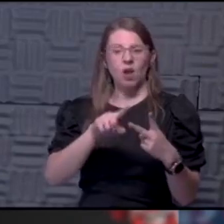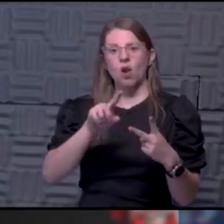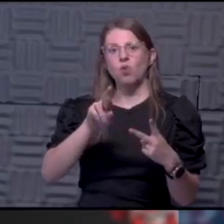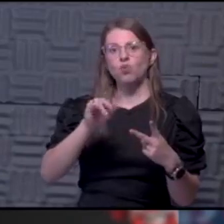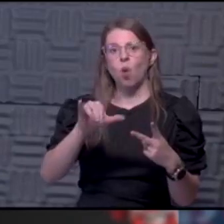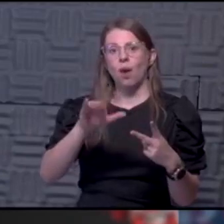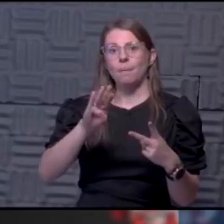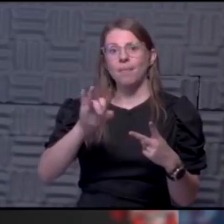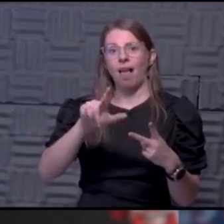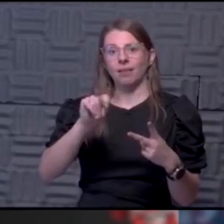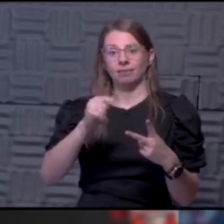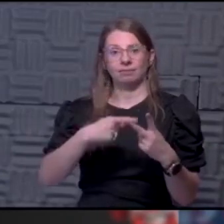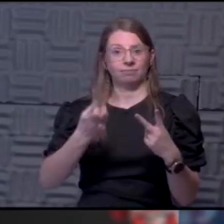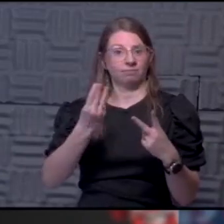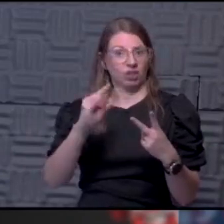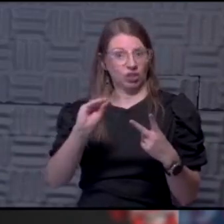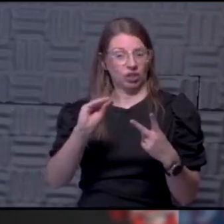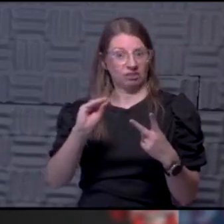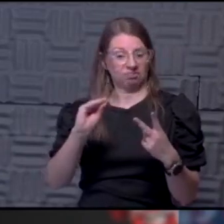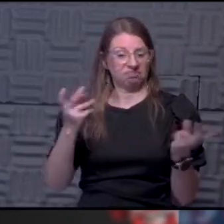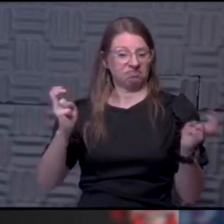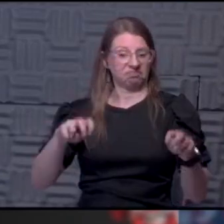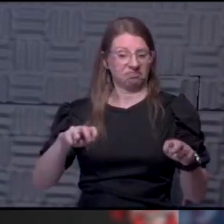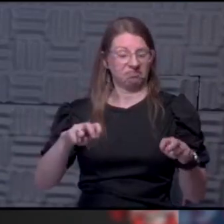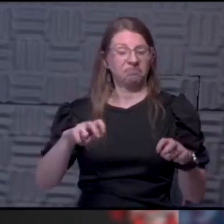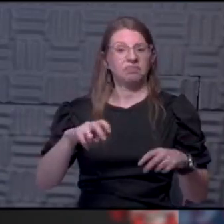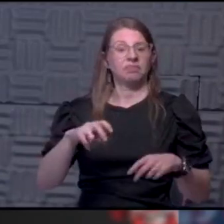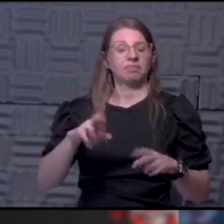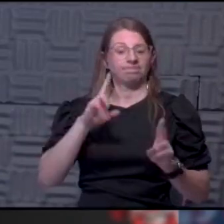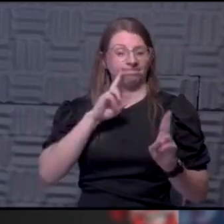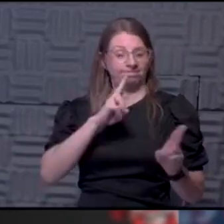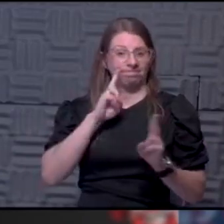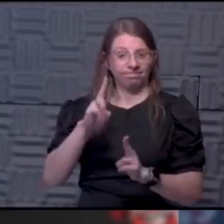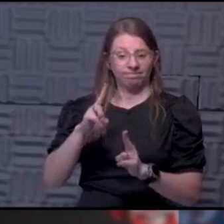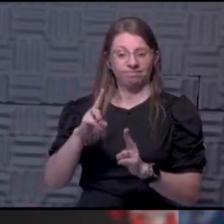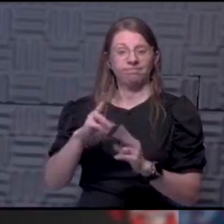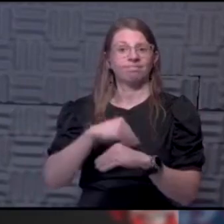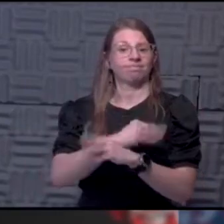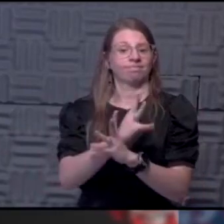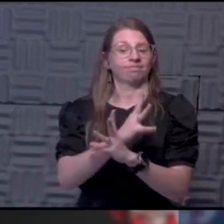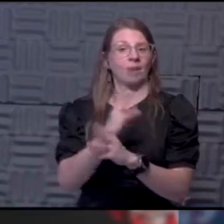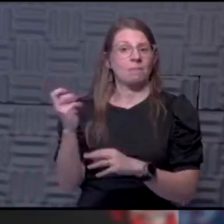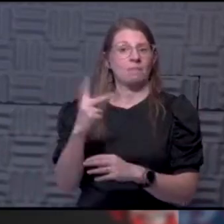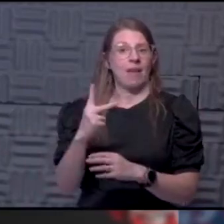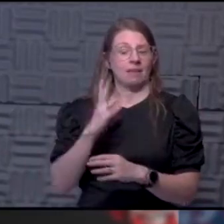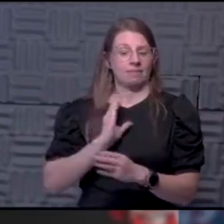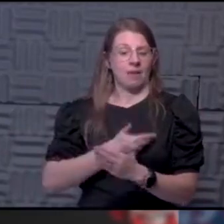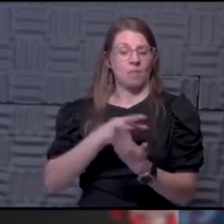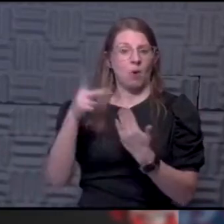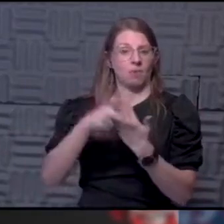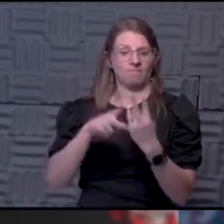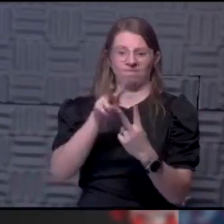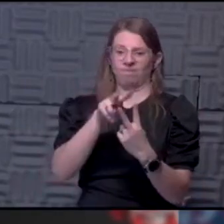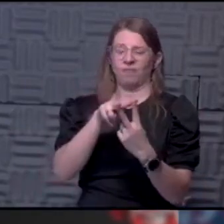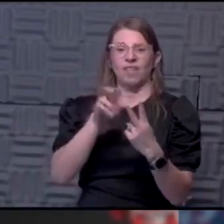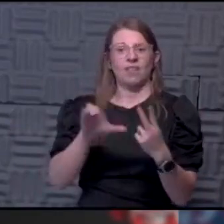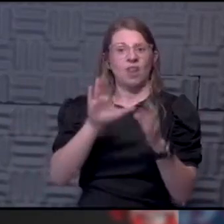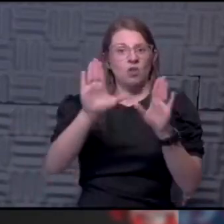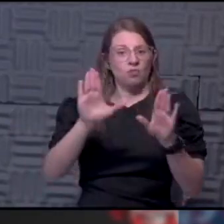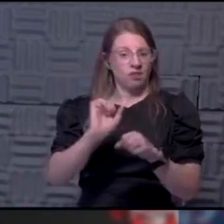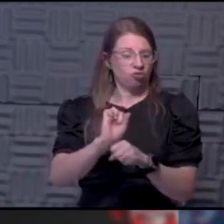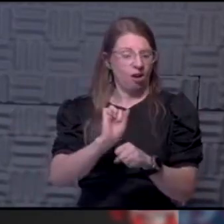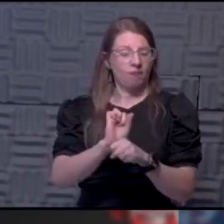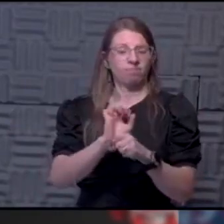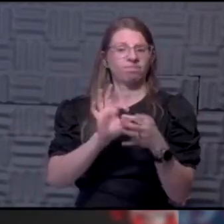Missouri. We are delighted to have these two honorable men working back on our program, because these have been two folks who have done a great job around